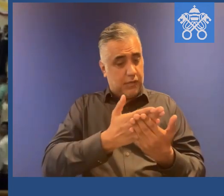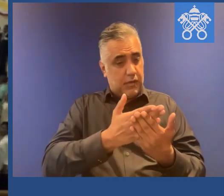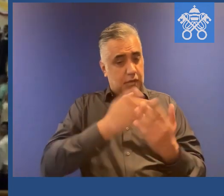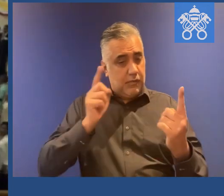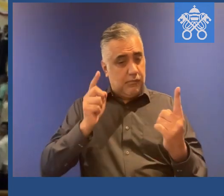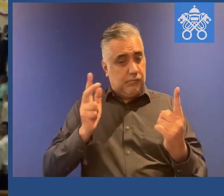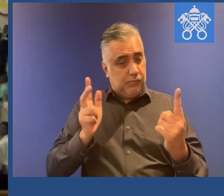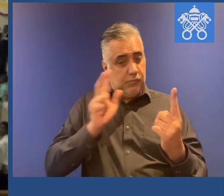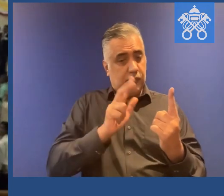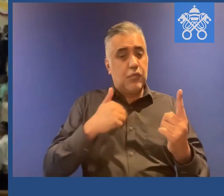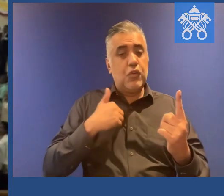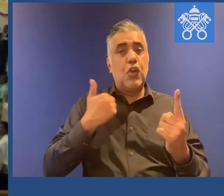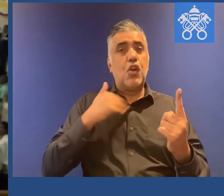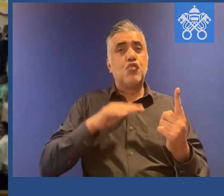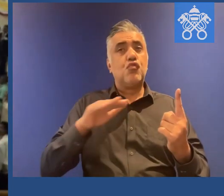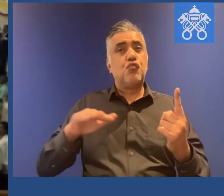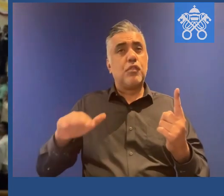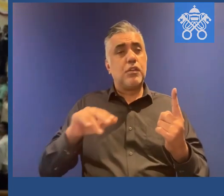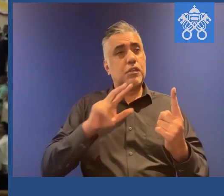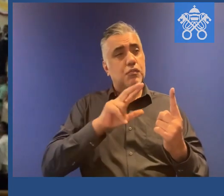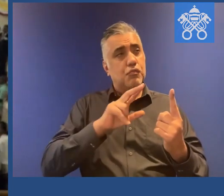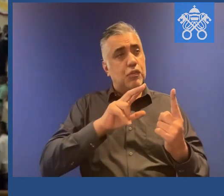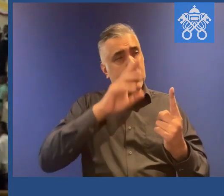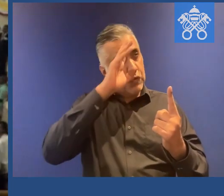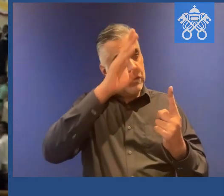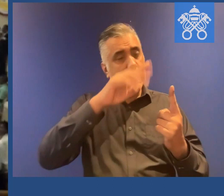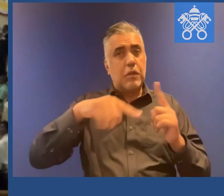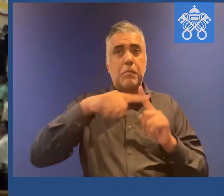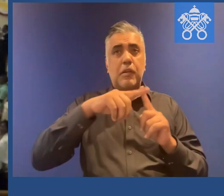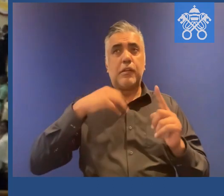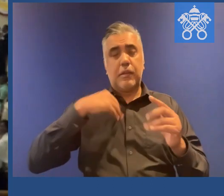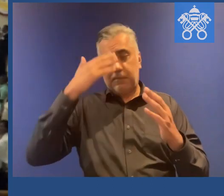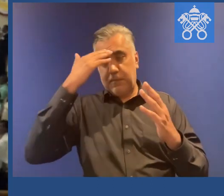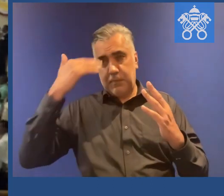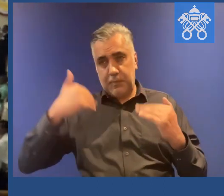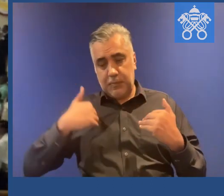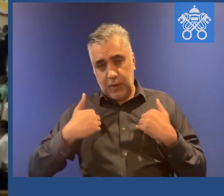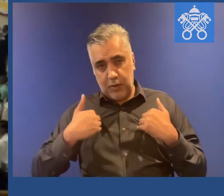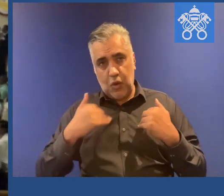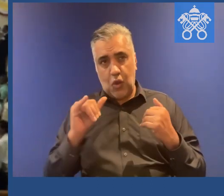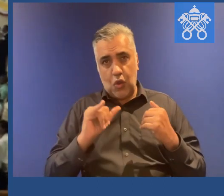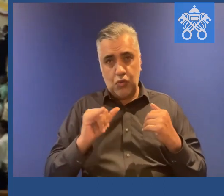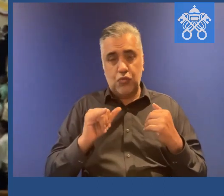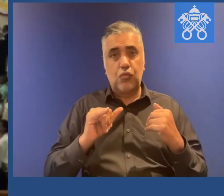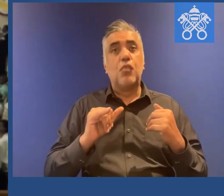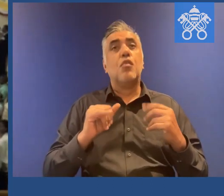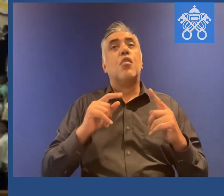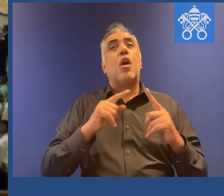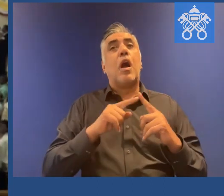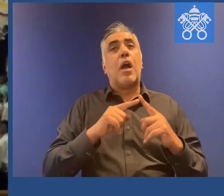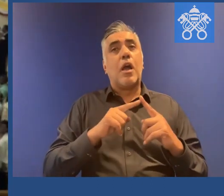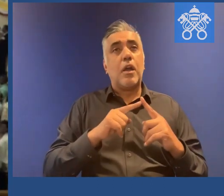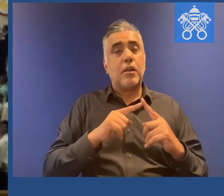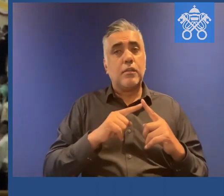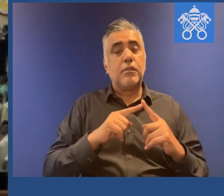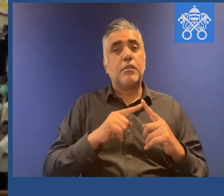by three young children, accompanied by a religious sister, and received with an